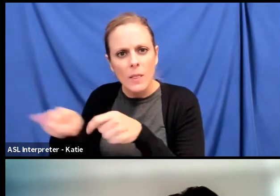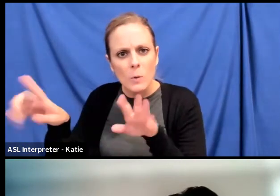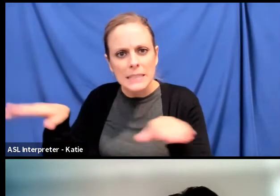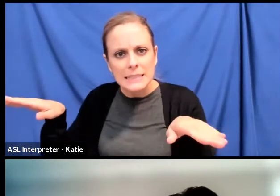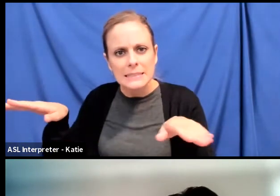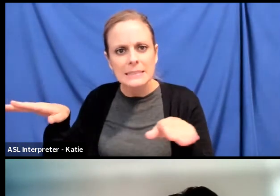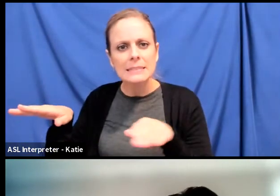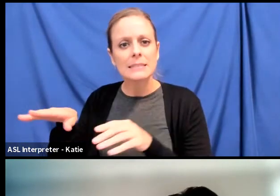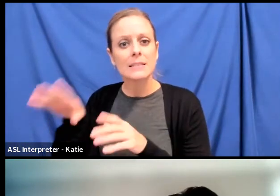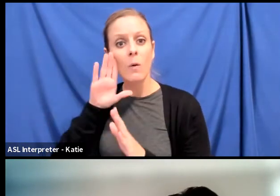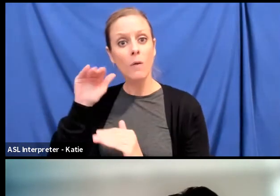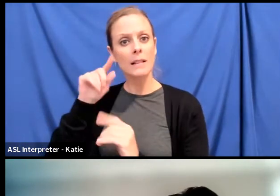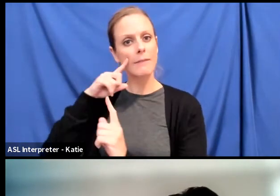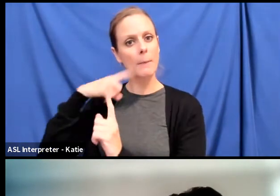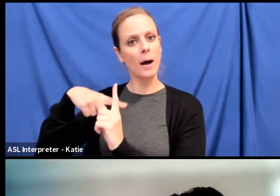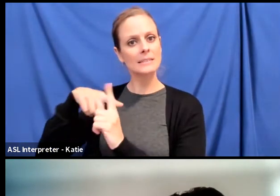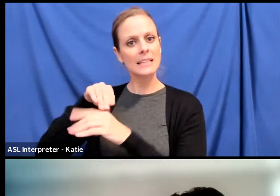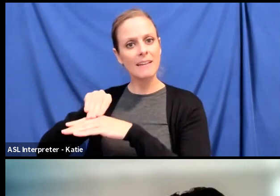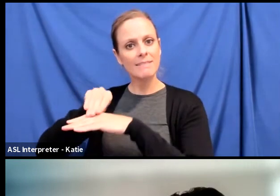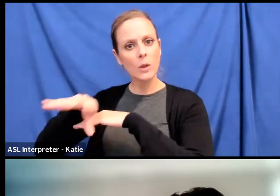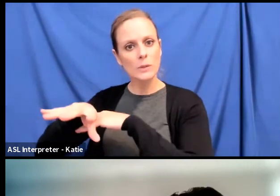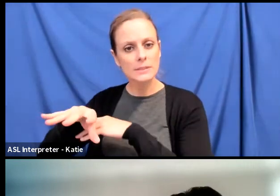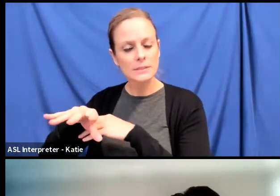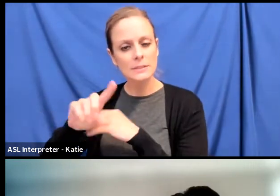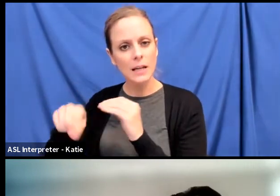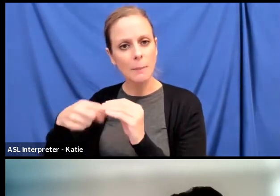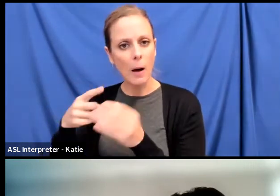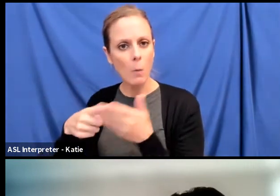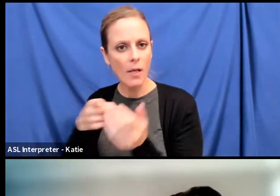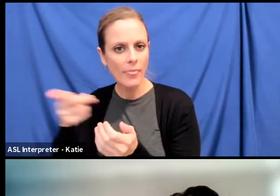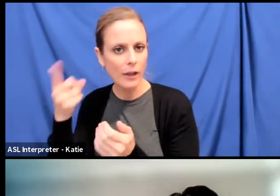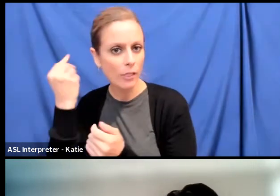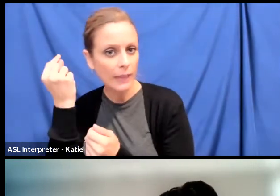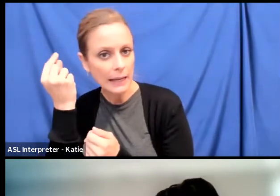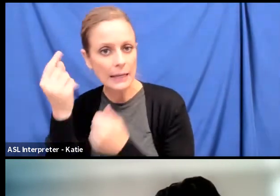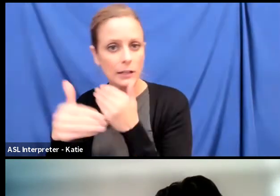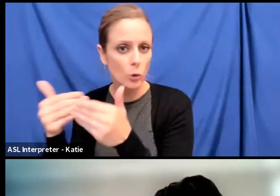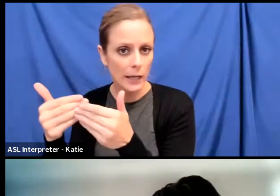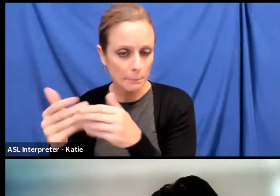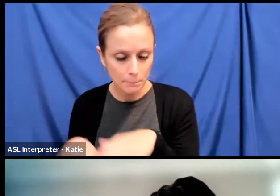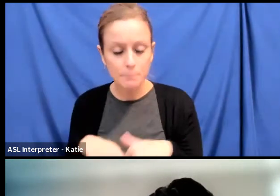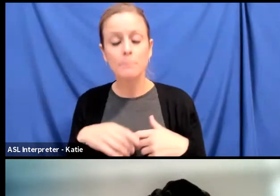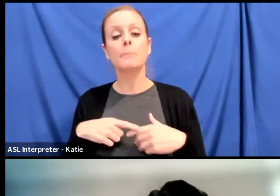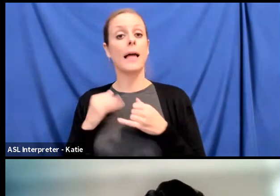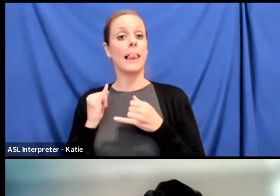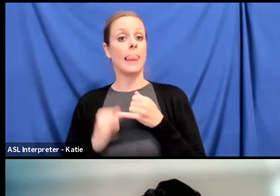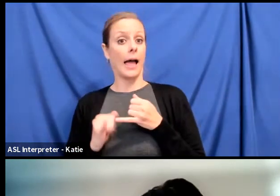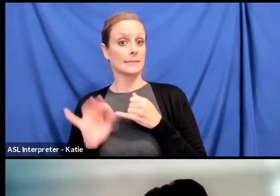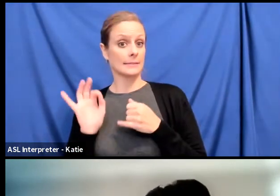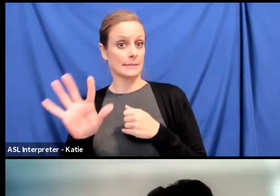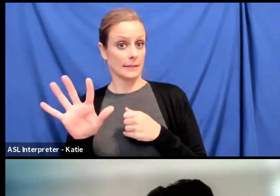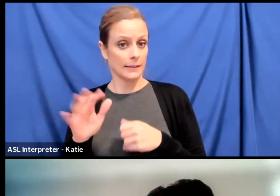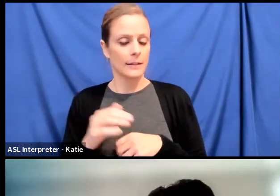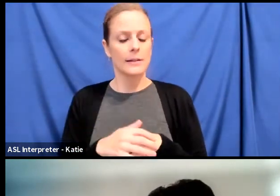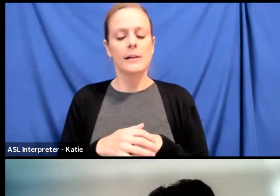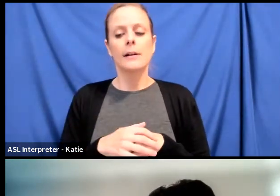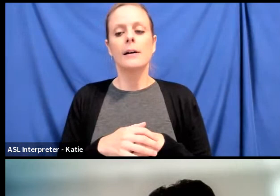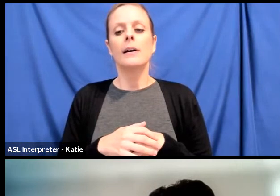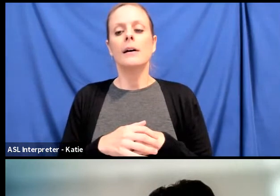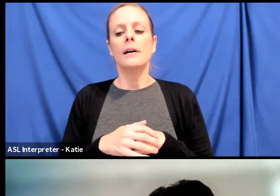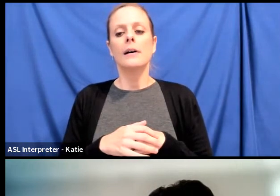influence on how they're thinking about what they're doing. And then I guess lastly, I would say that we are also having